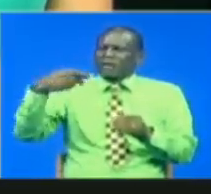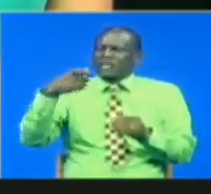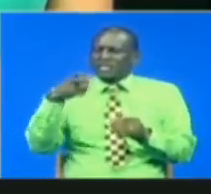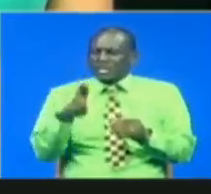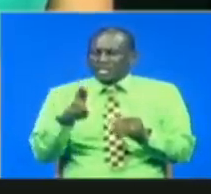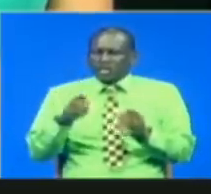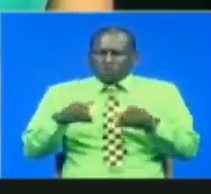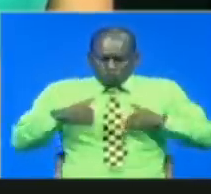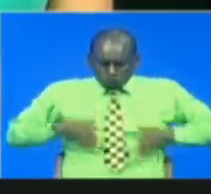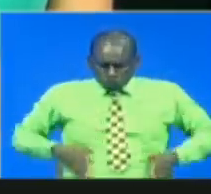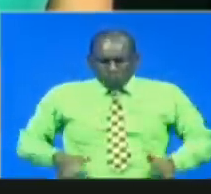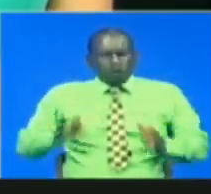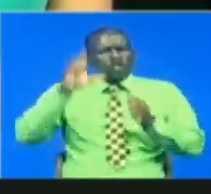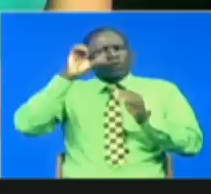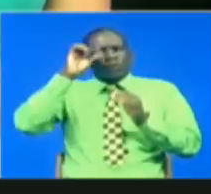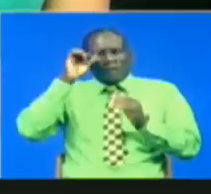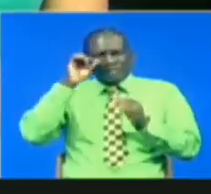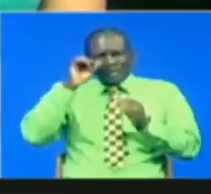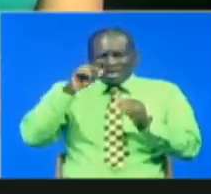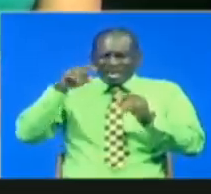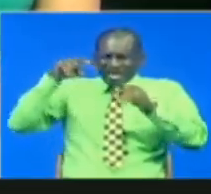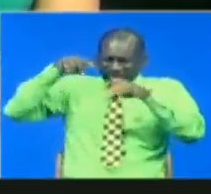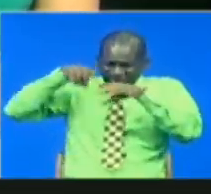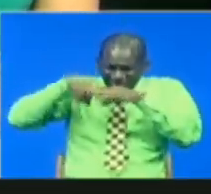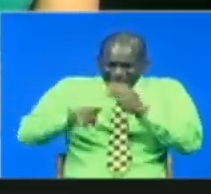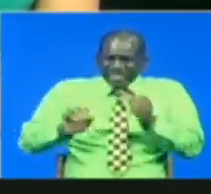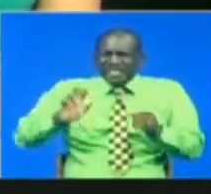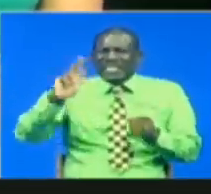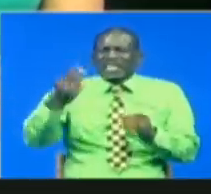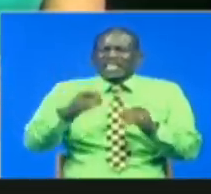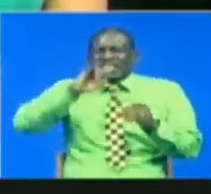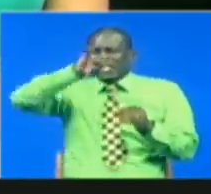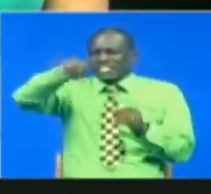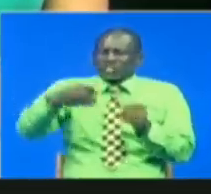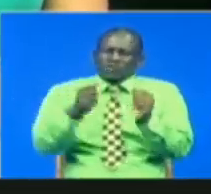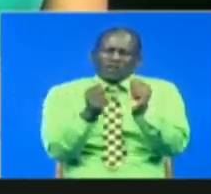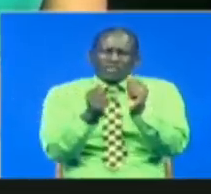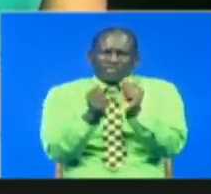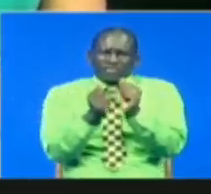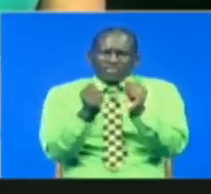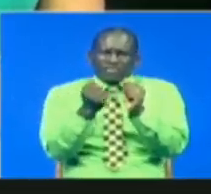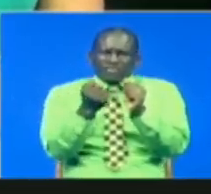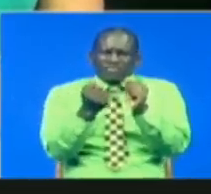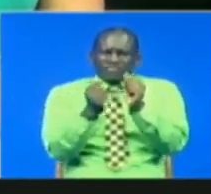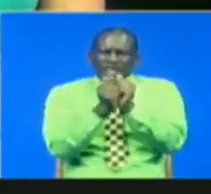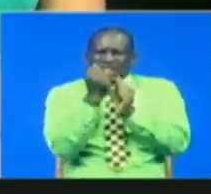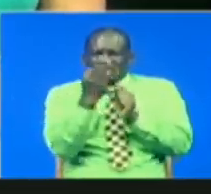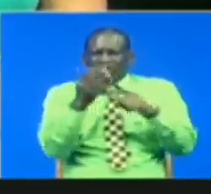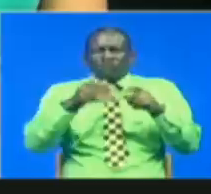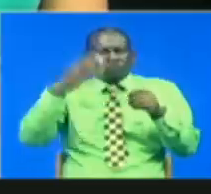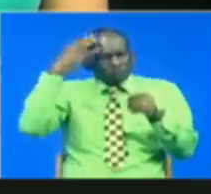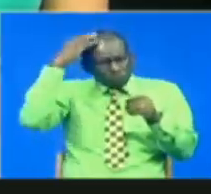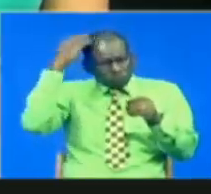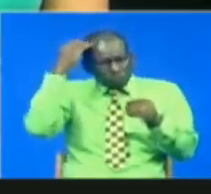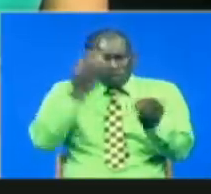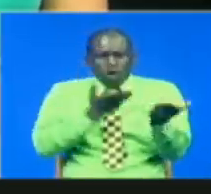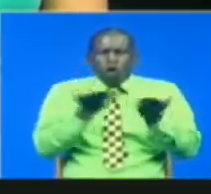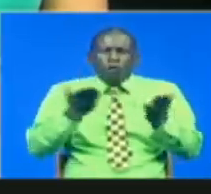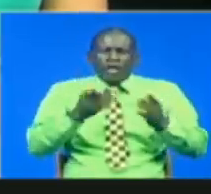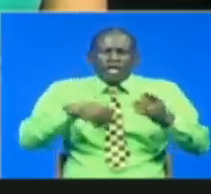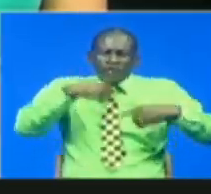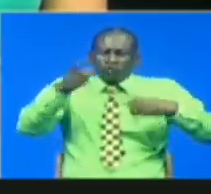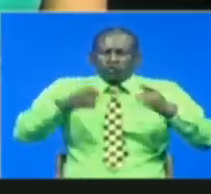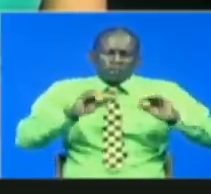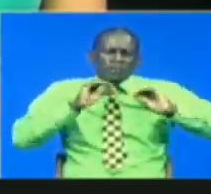and brought up in Mombasa, sneaked back into the country on January 13th from Somalia, where he had been undergoing training